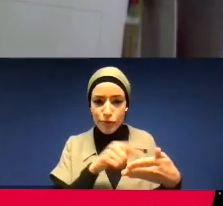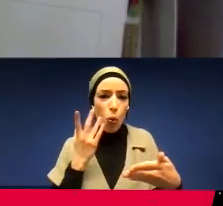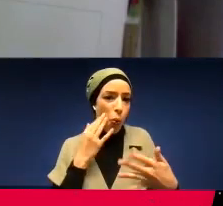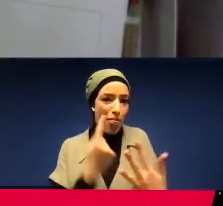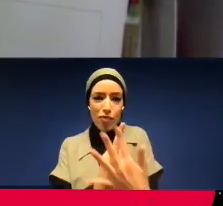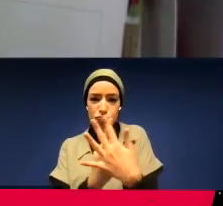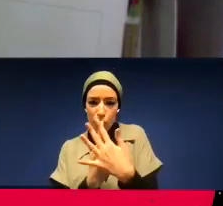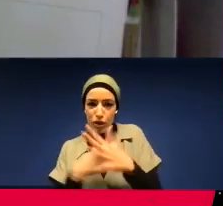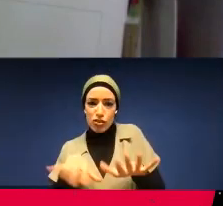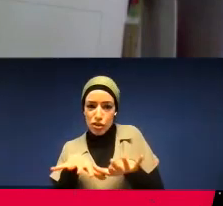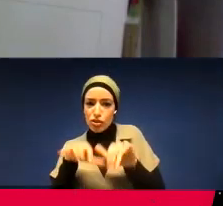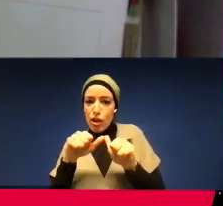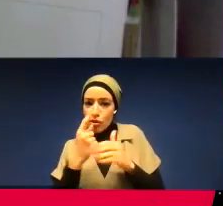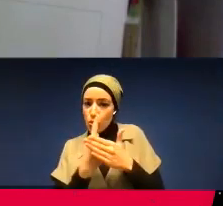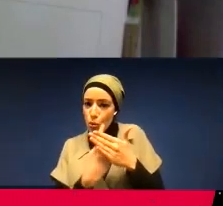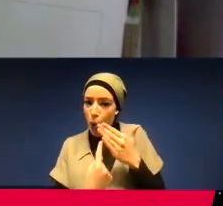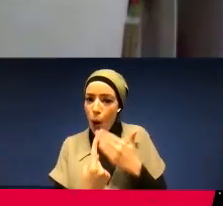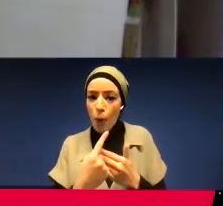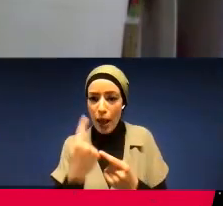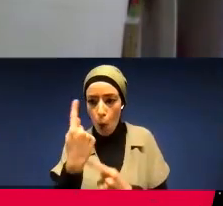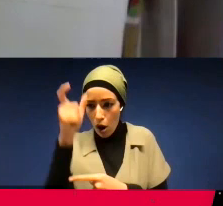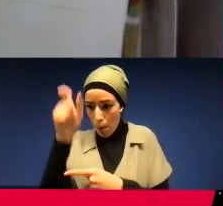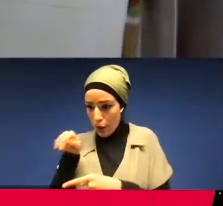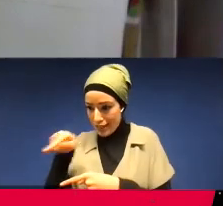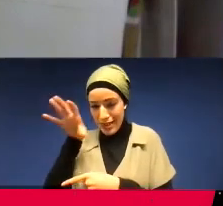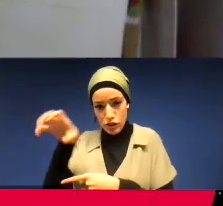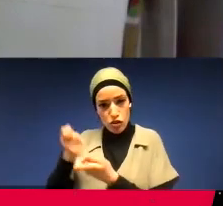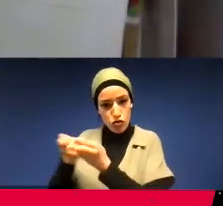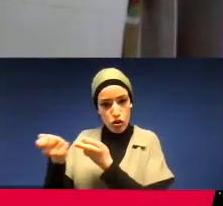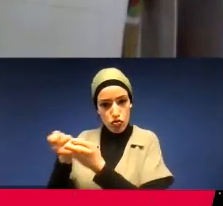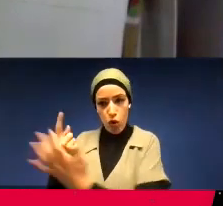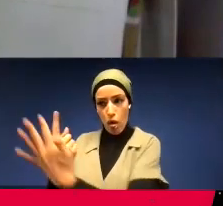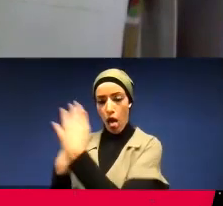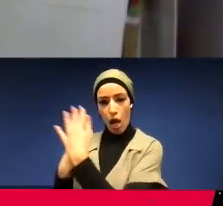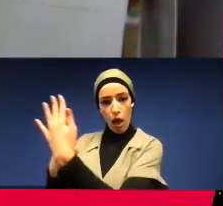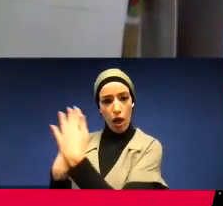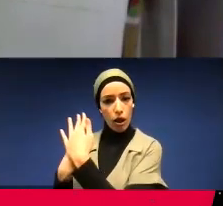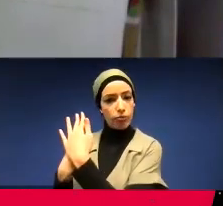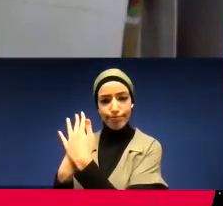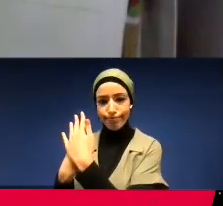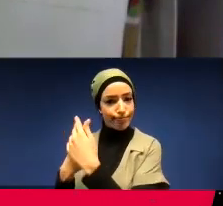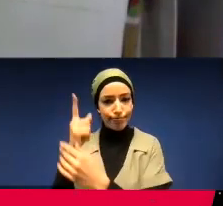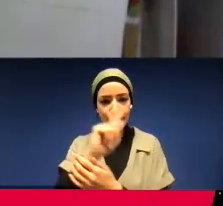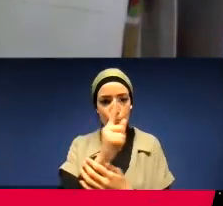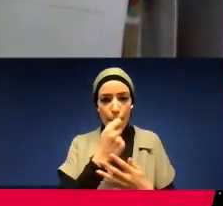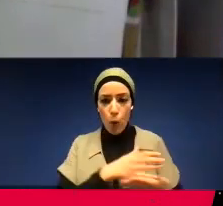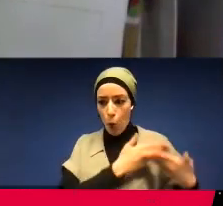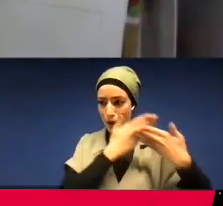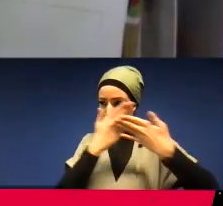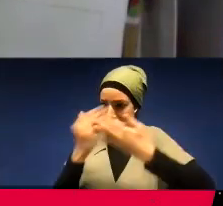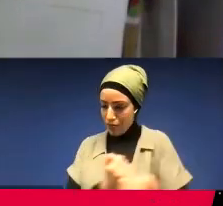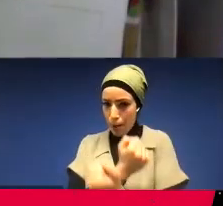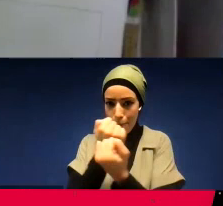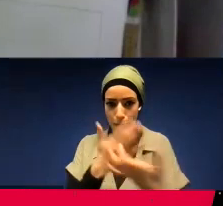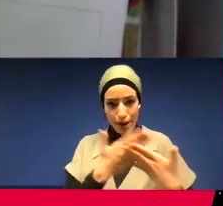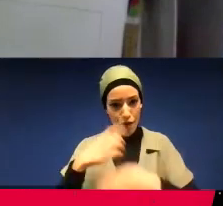it's not only those abusive dictators who did this to us. It was also those who enabled them, who provided them with the arms,